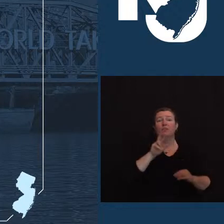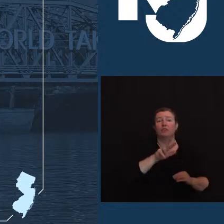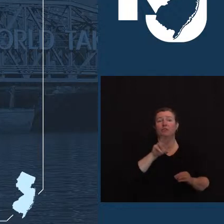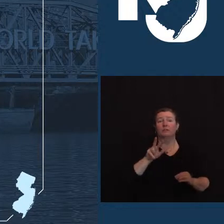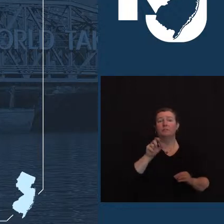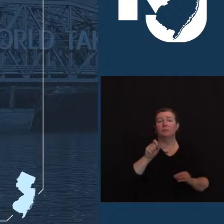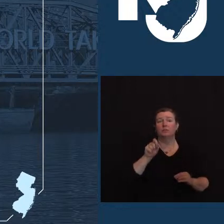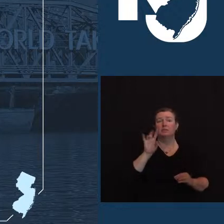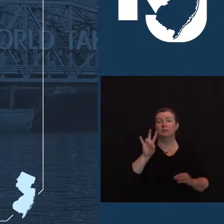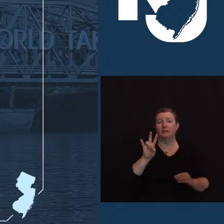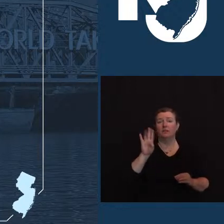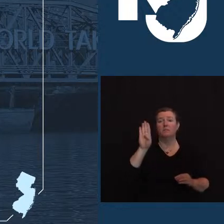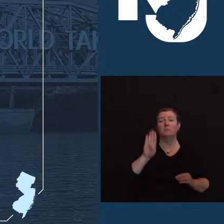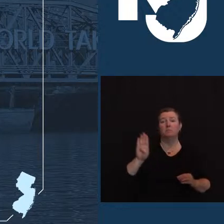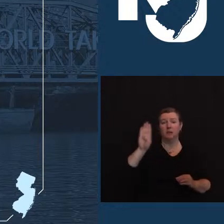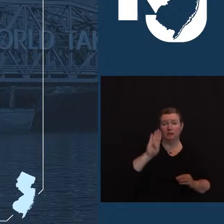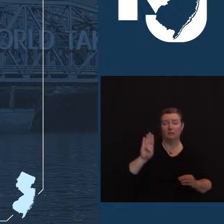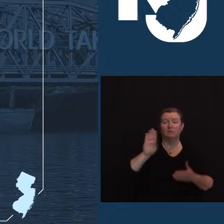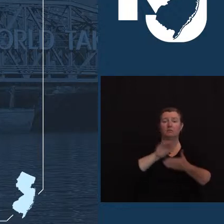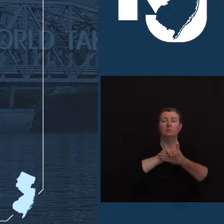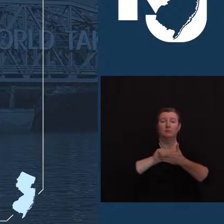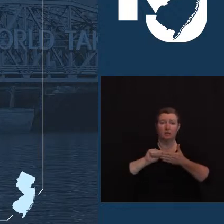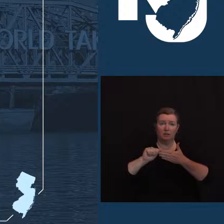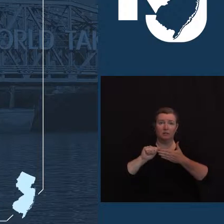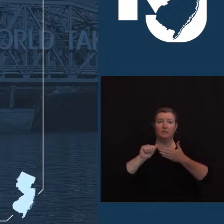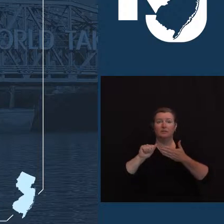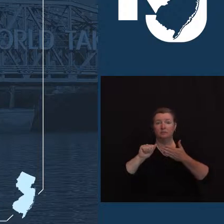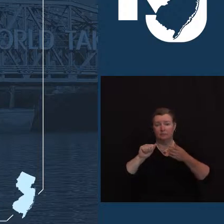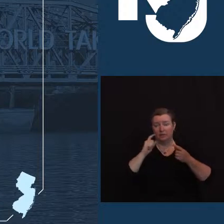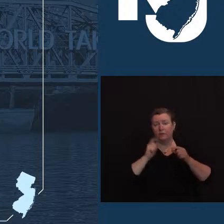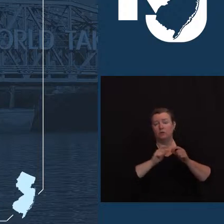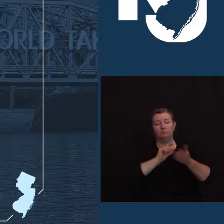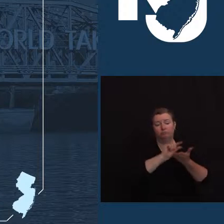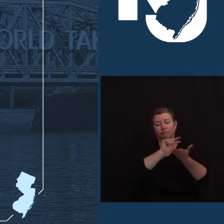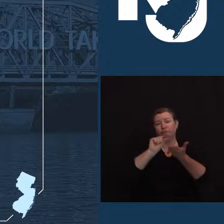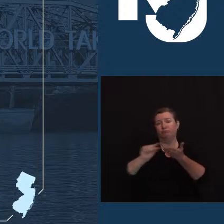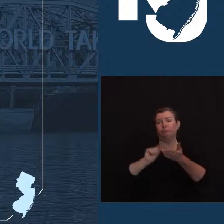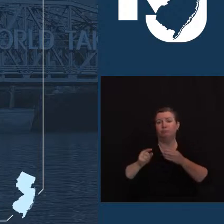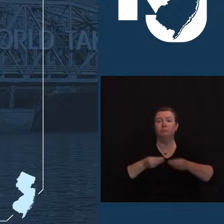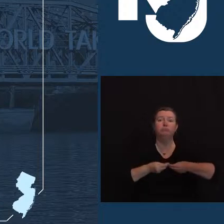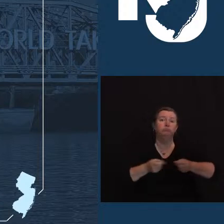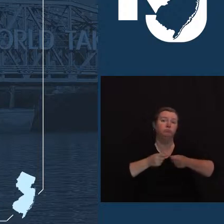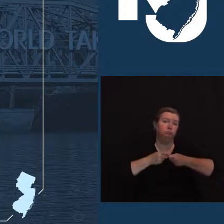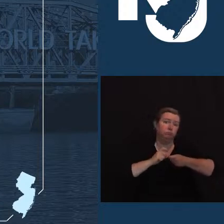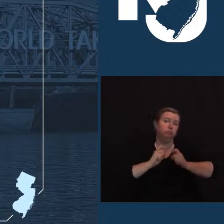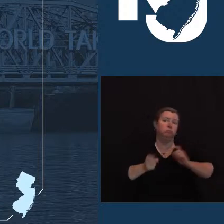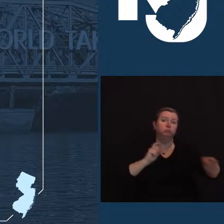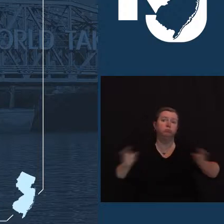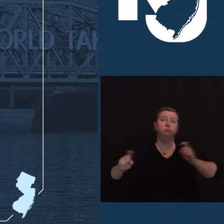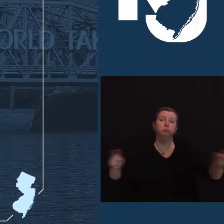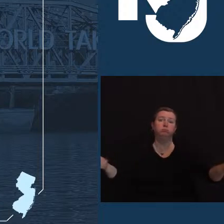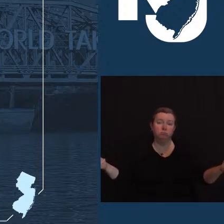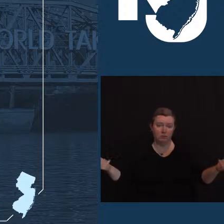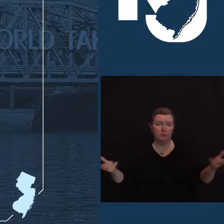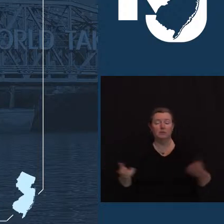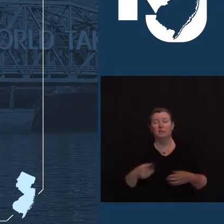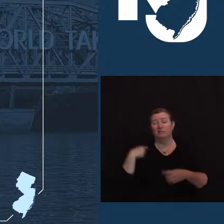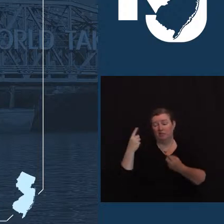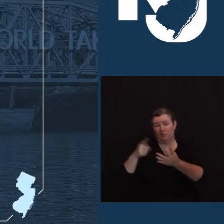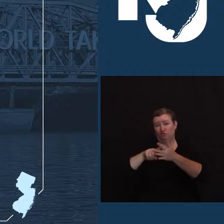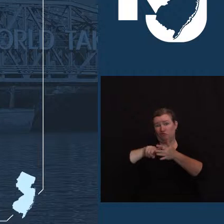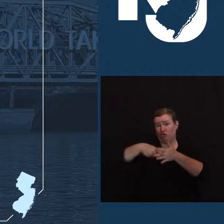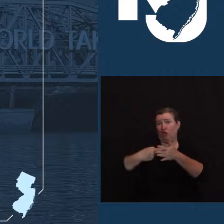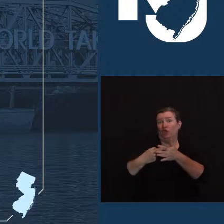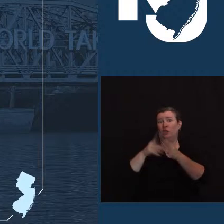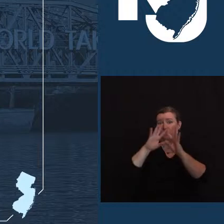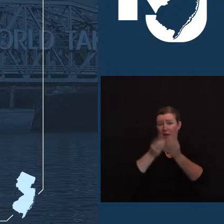accounts of nearly 1.6 million New Jerseyans since the start of the pandemic, of which $25 billion have been